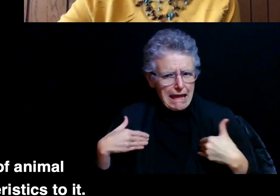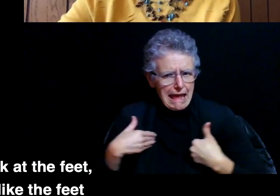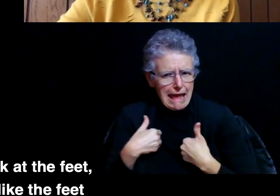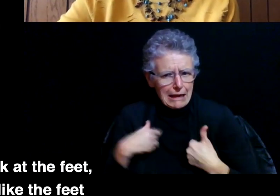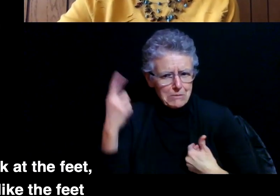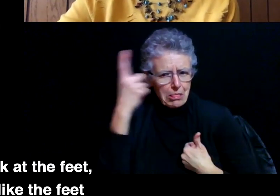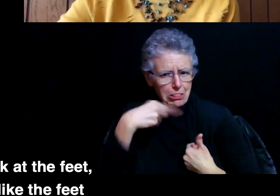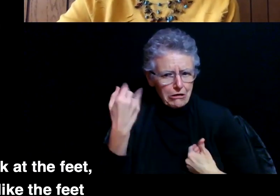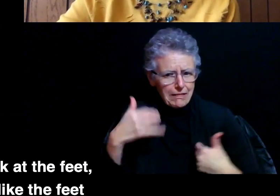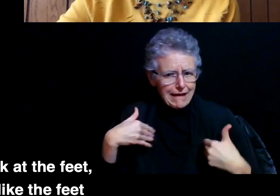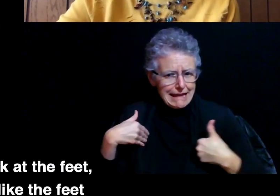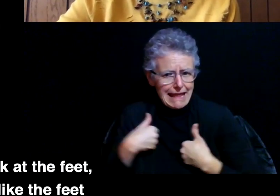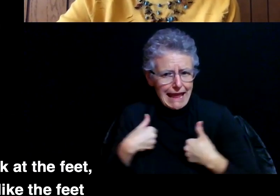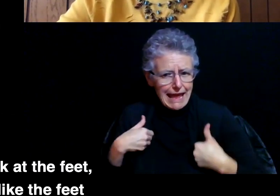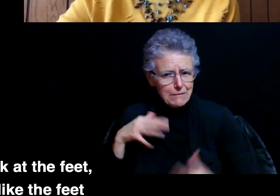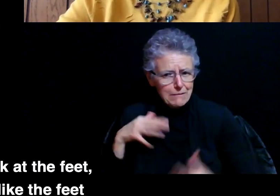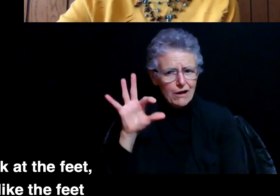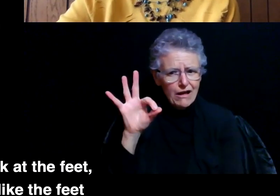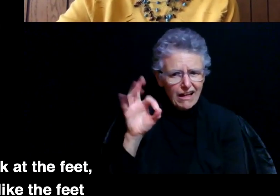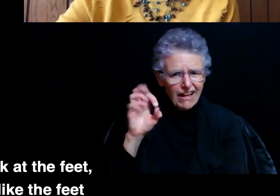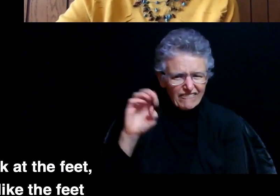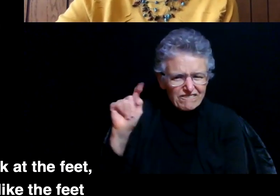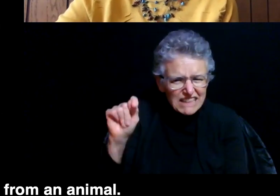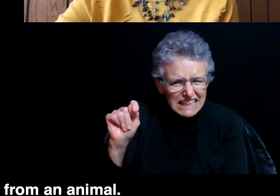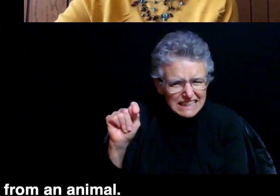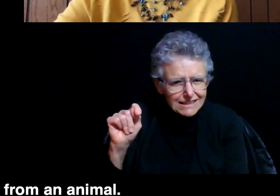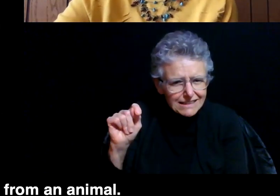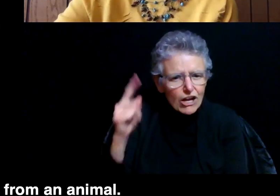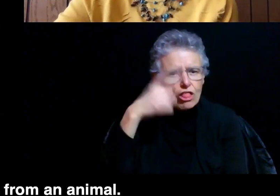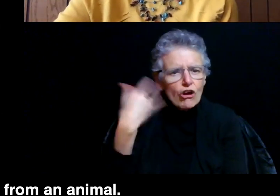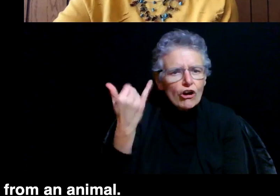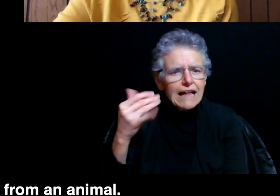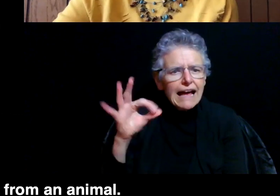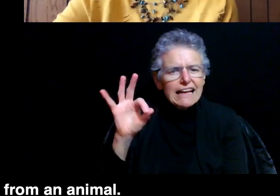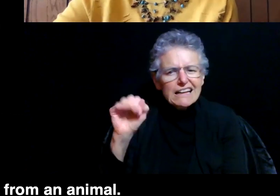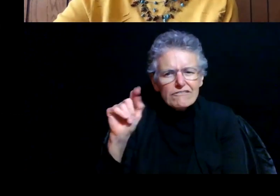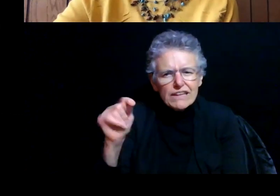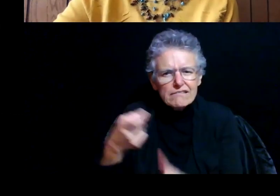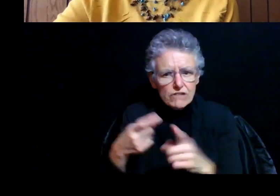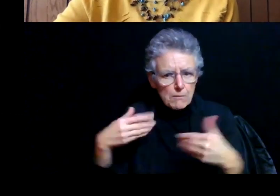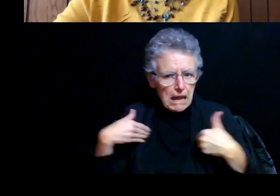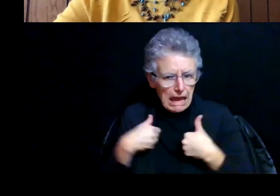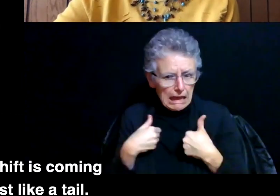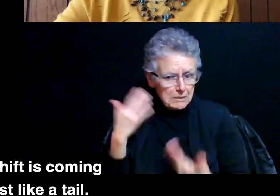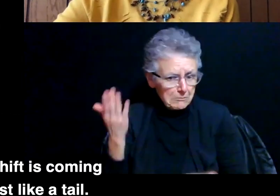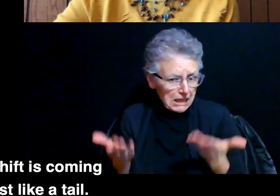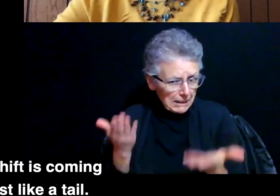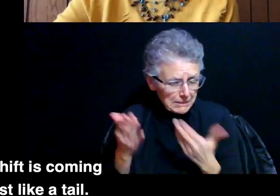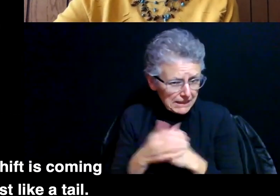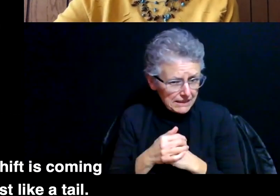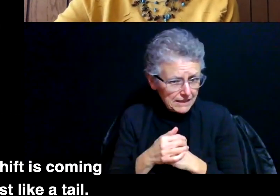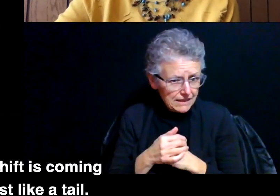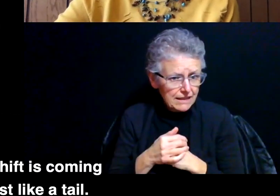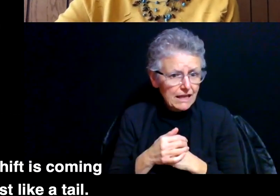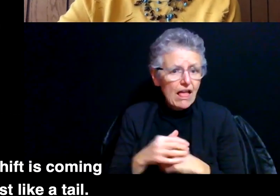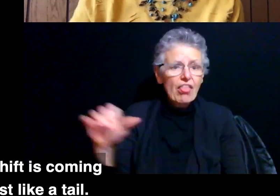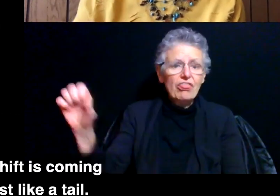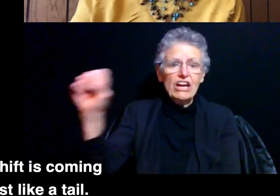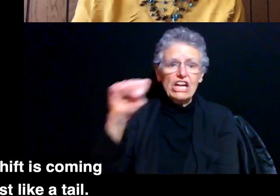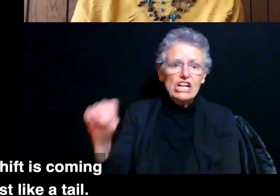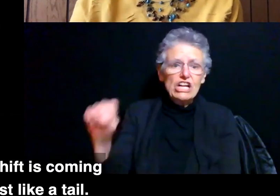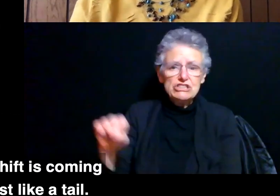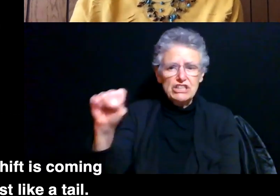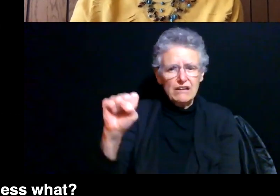characteristics to it. If you look at the feet, it looks like the feet that could be from an animal. The gear shift is coming out almost